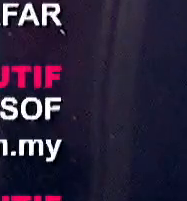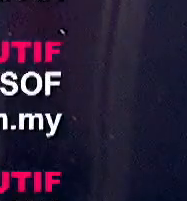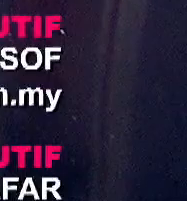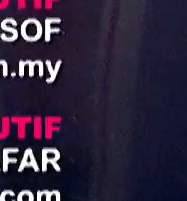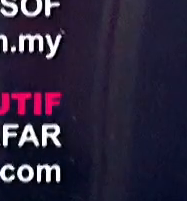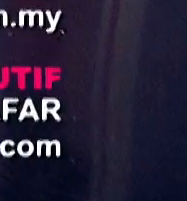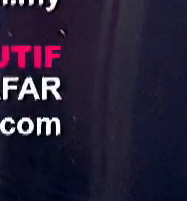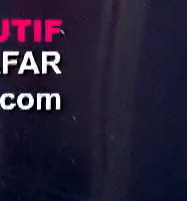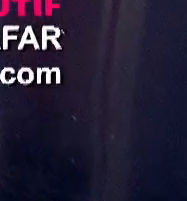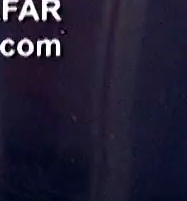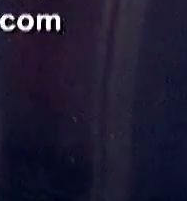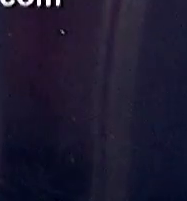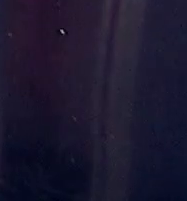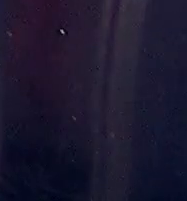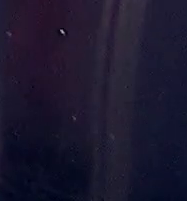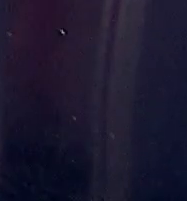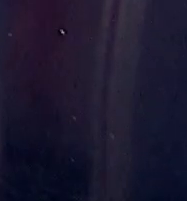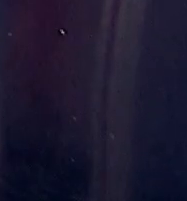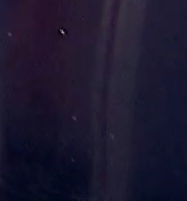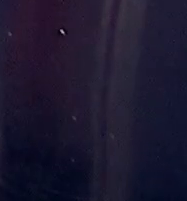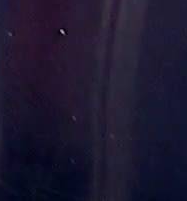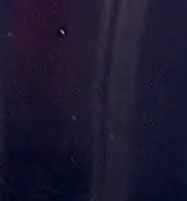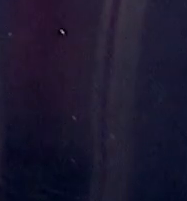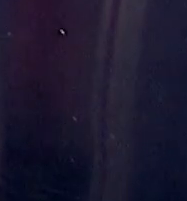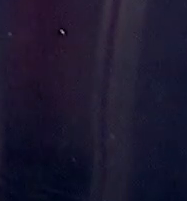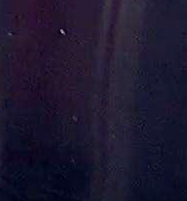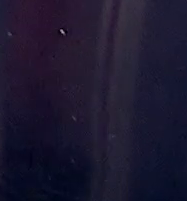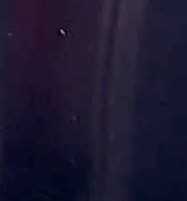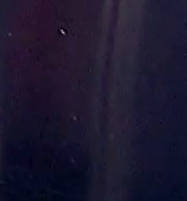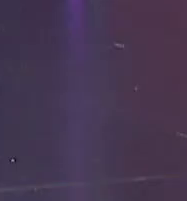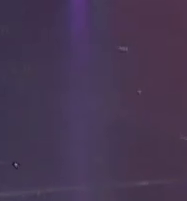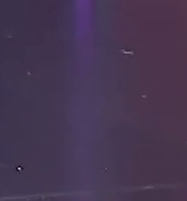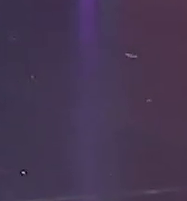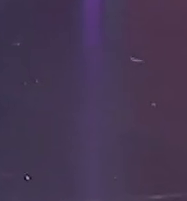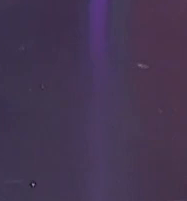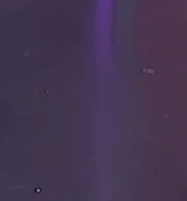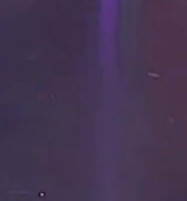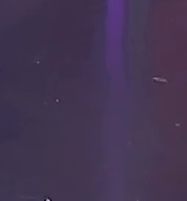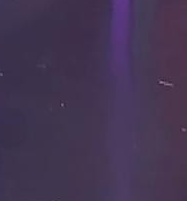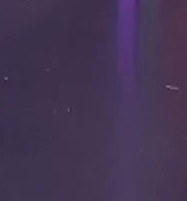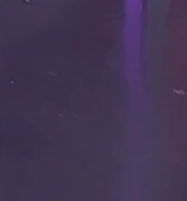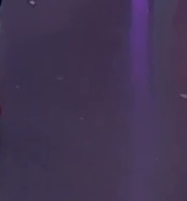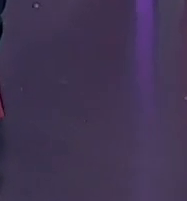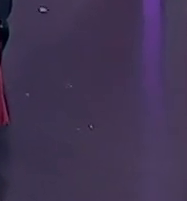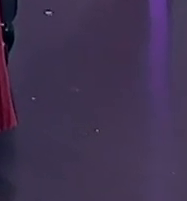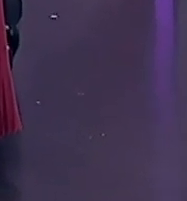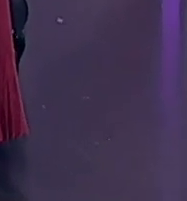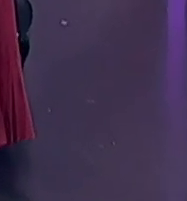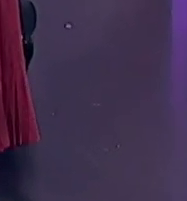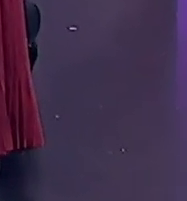hot the eye of heaven shines, And often in his gold complexion